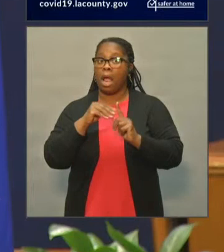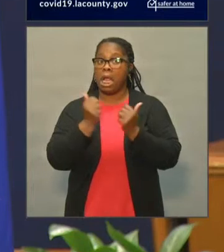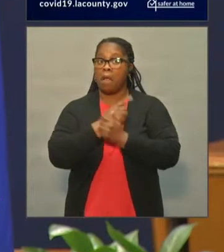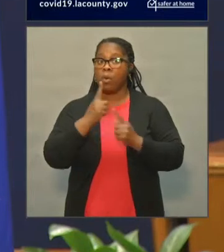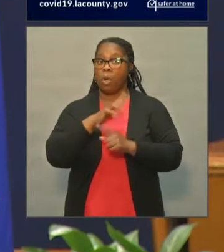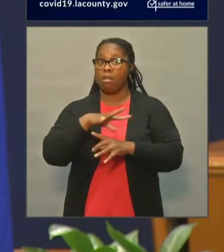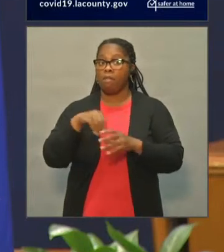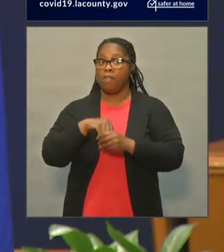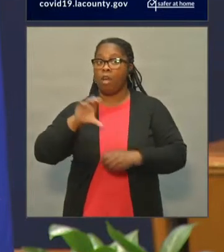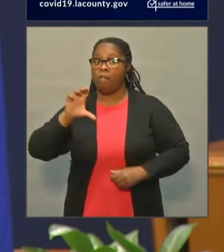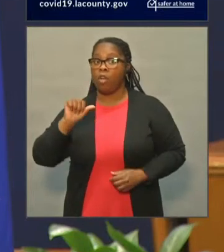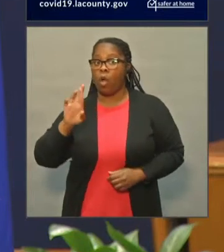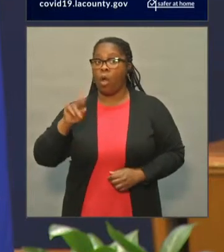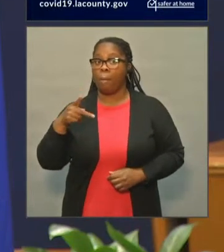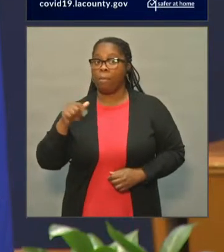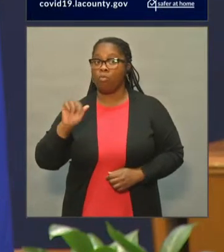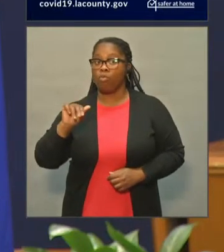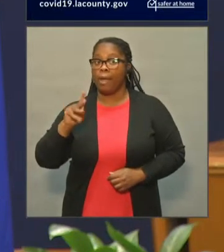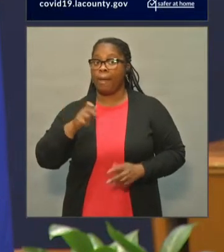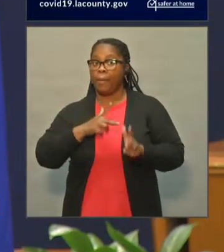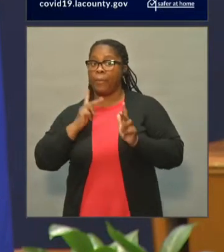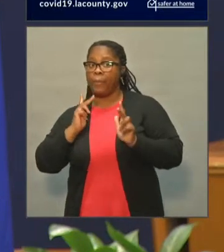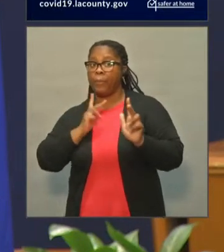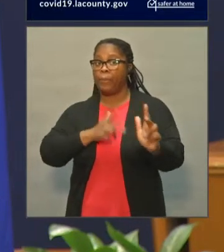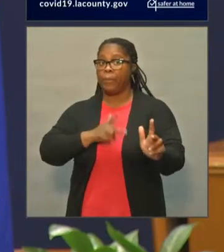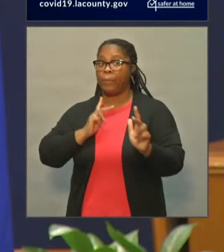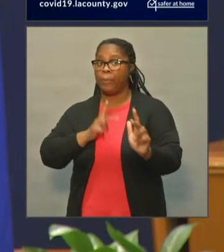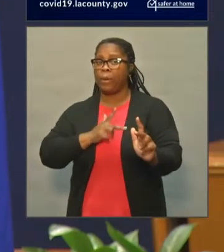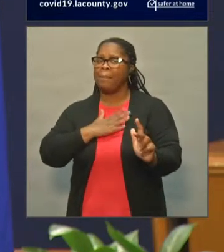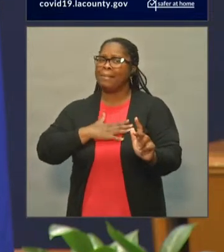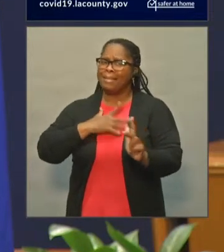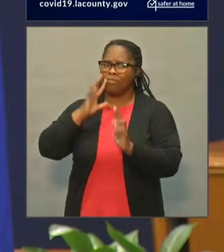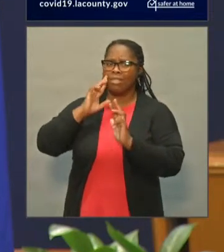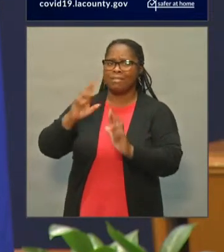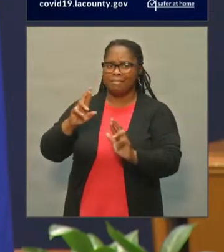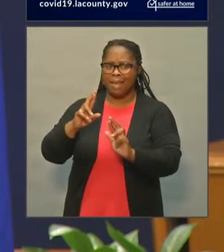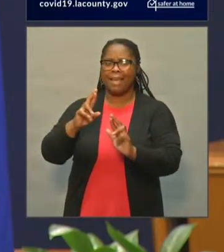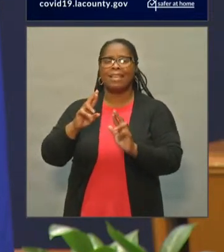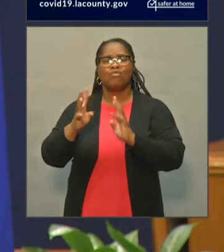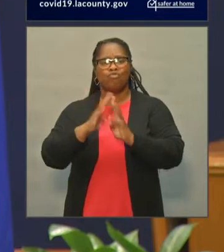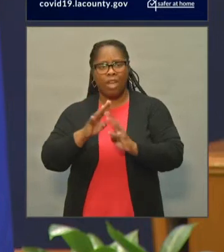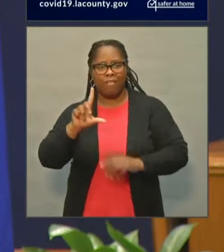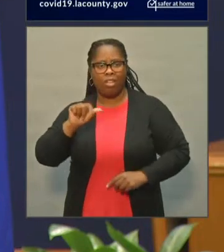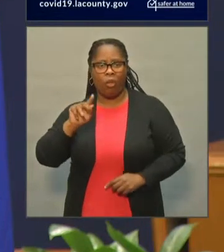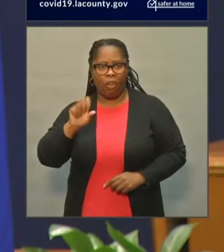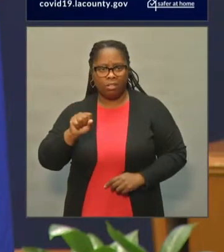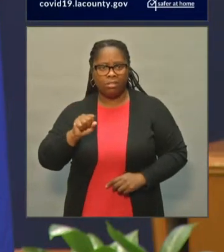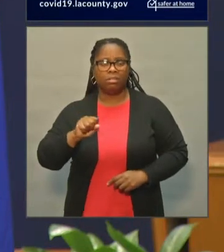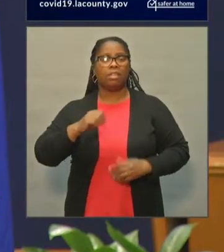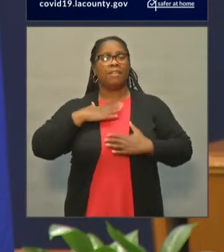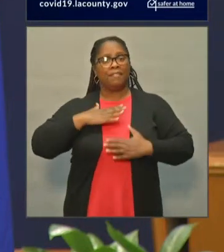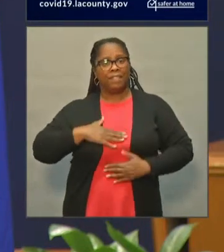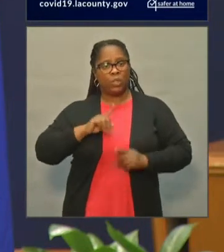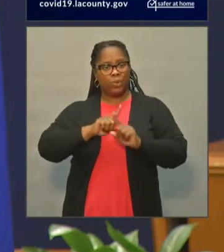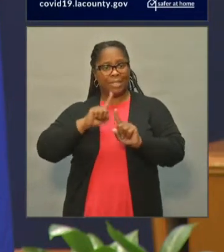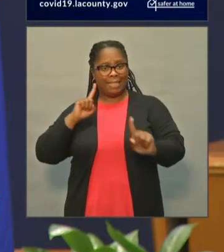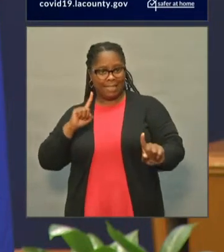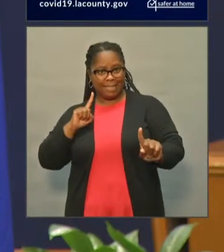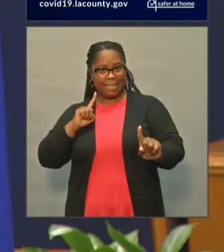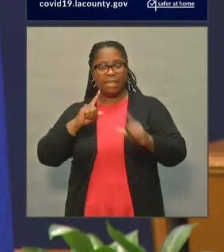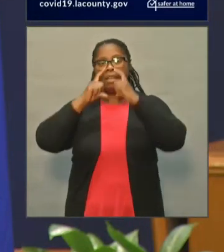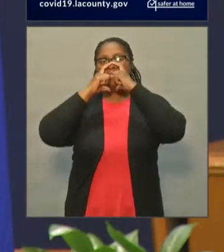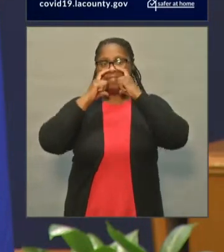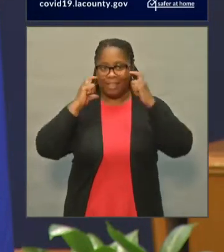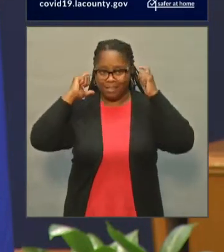car parade to please be respectful of existing traffic safety laws, physical distance requirements, and face covering